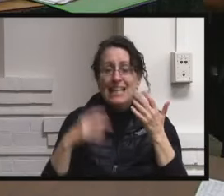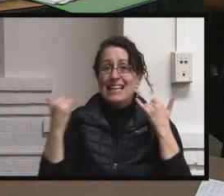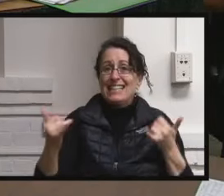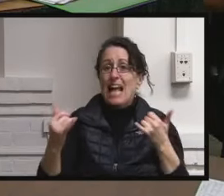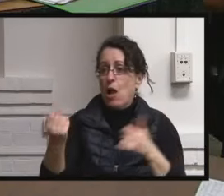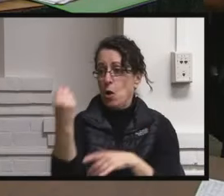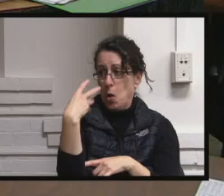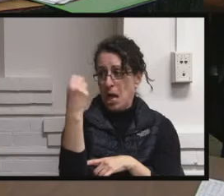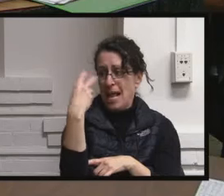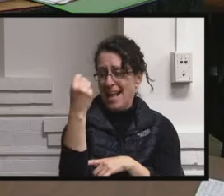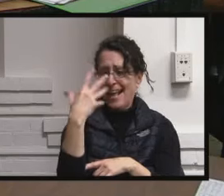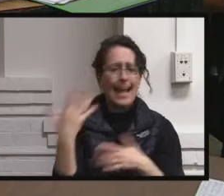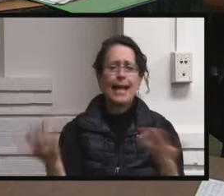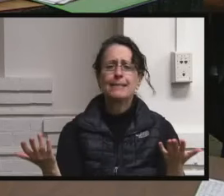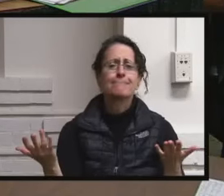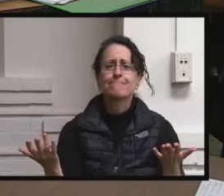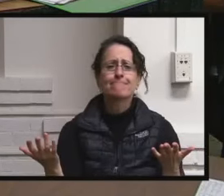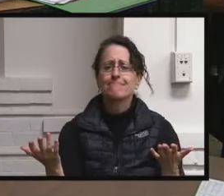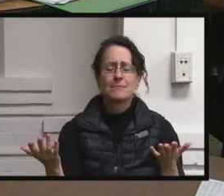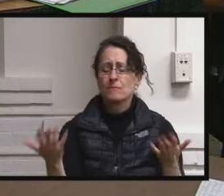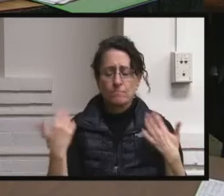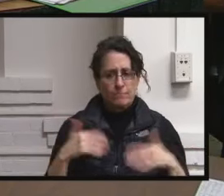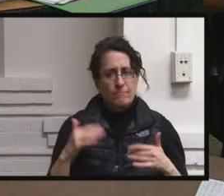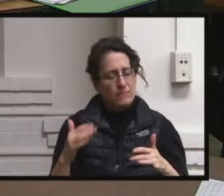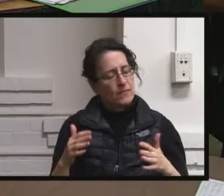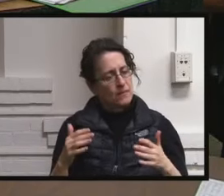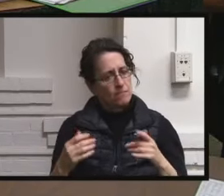And it, like I said, totally changes the